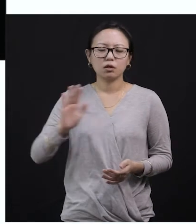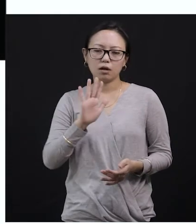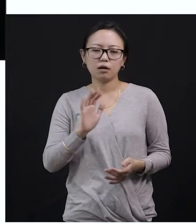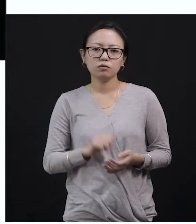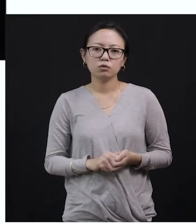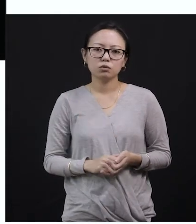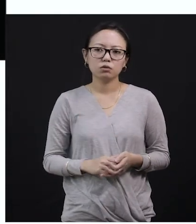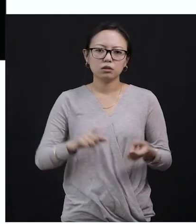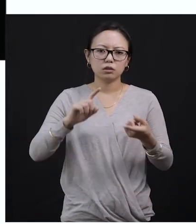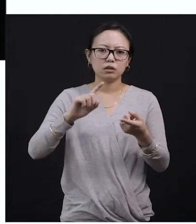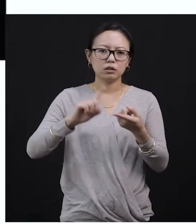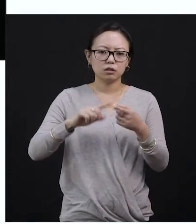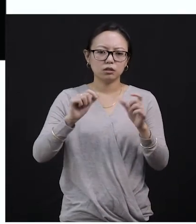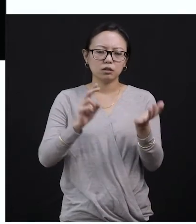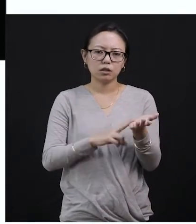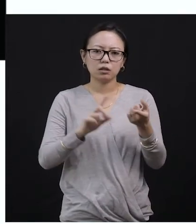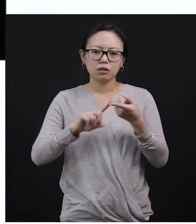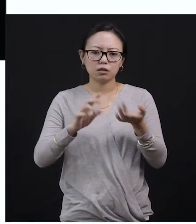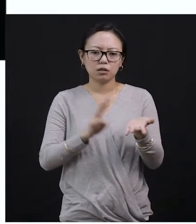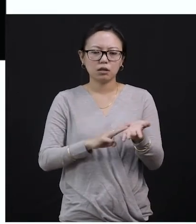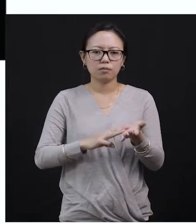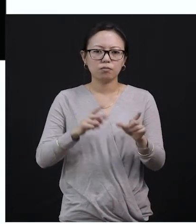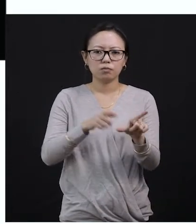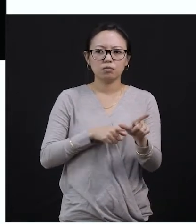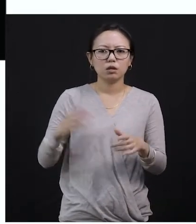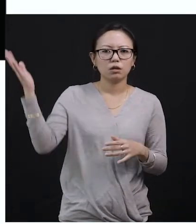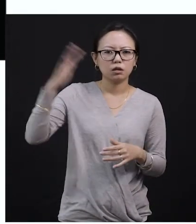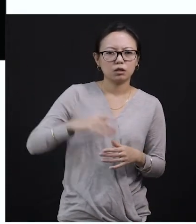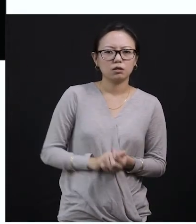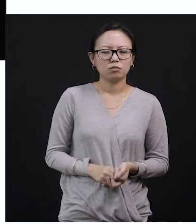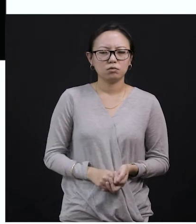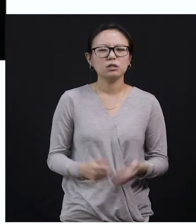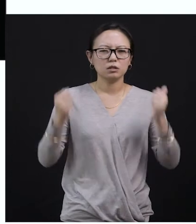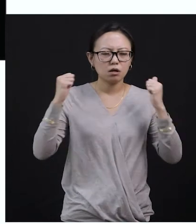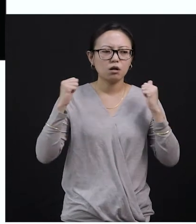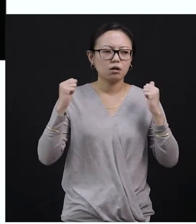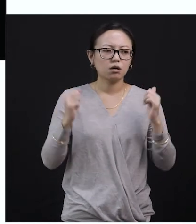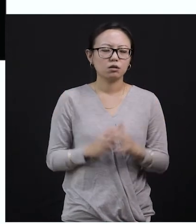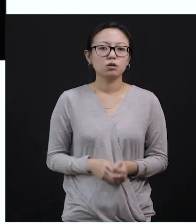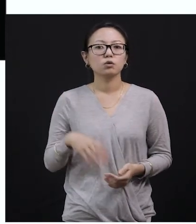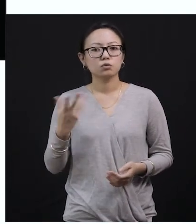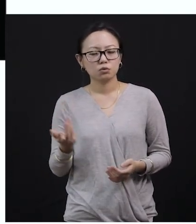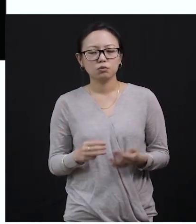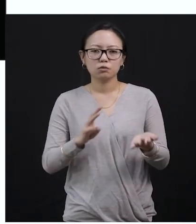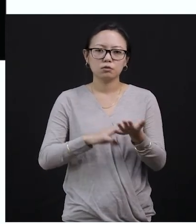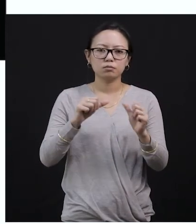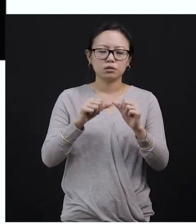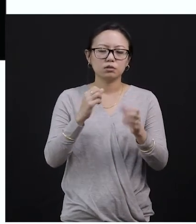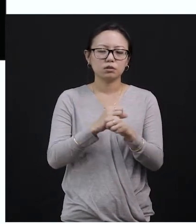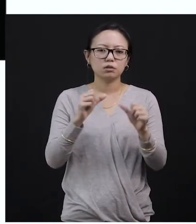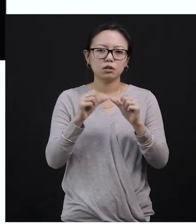So because of this location also, Magadha was a powerful dynasty, okay?